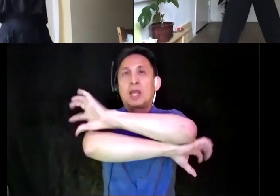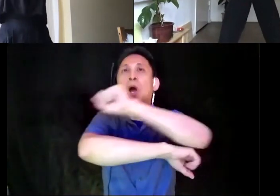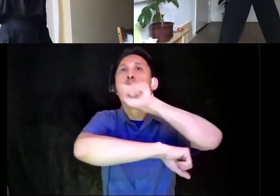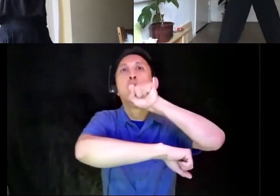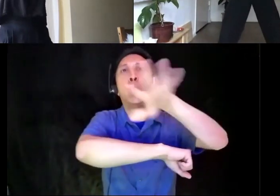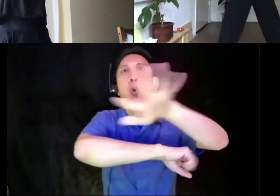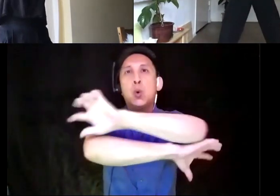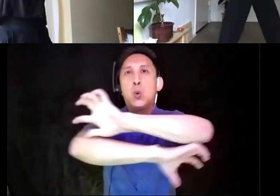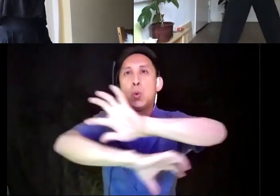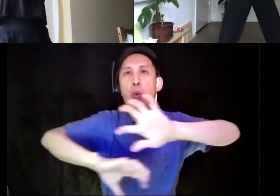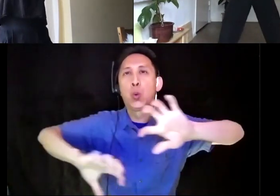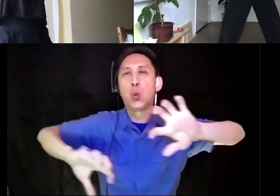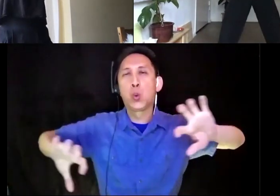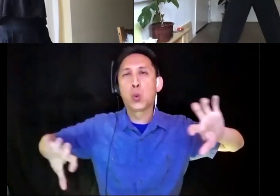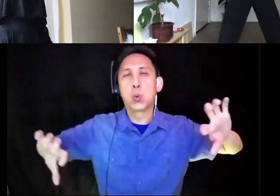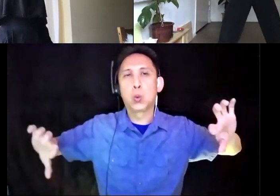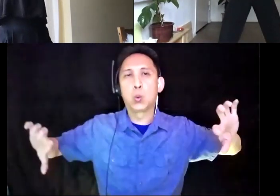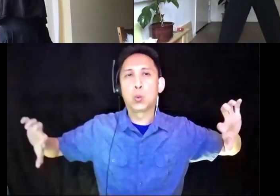exhale.